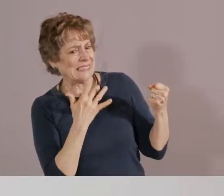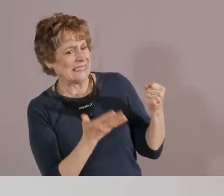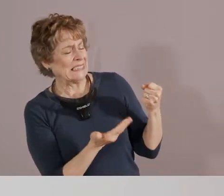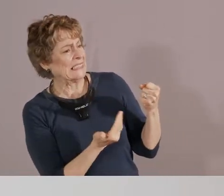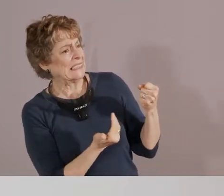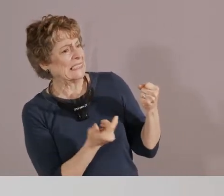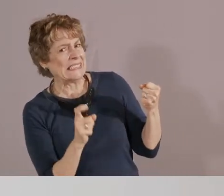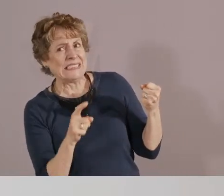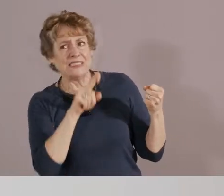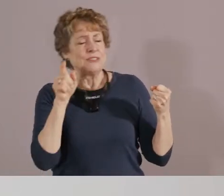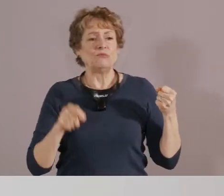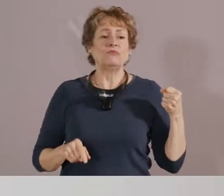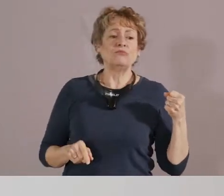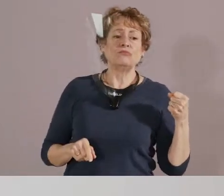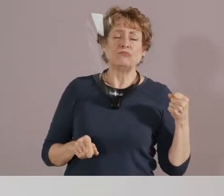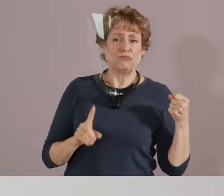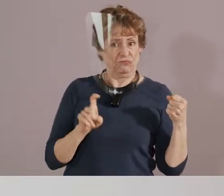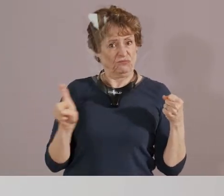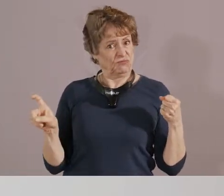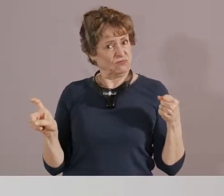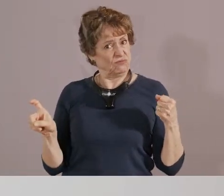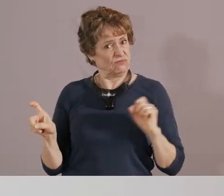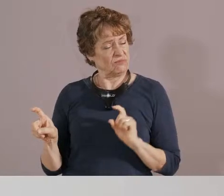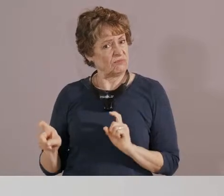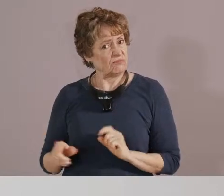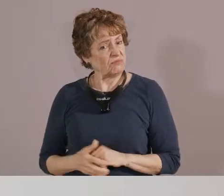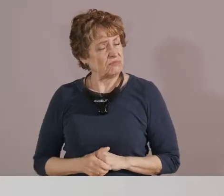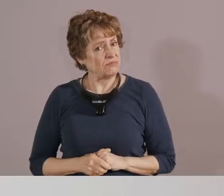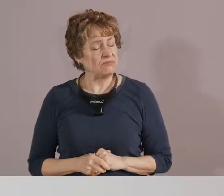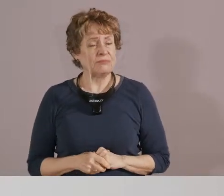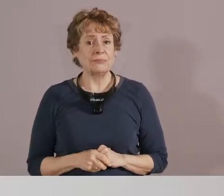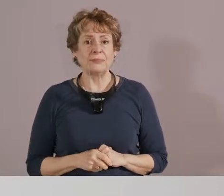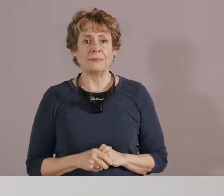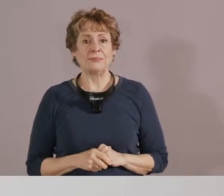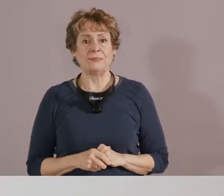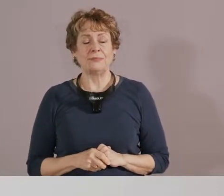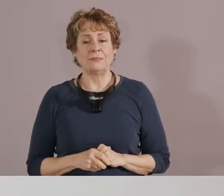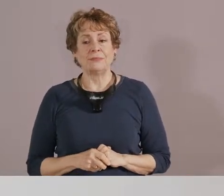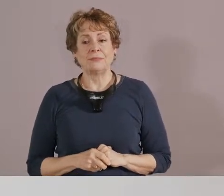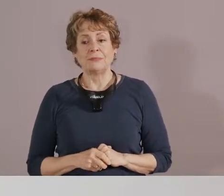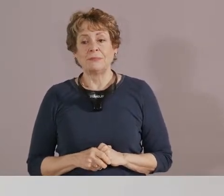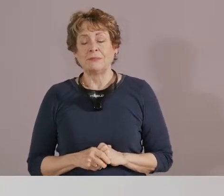So we are taking a portion of the doses from